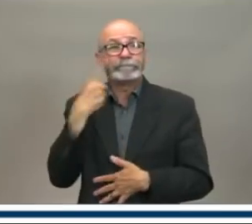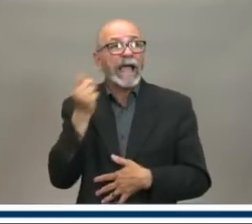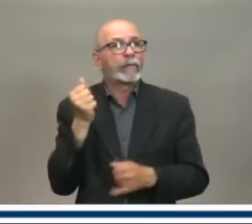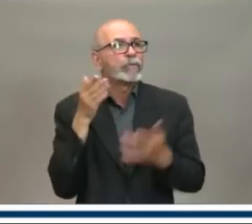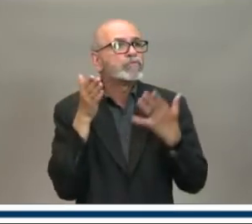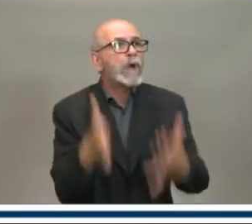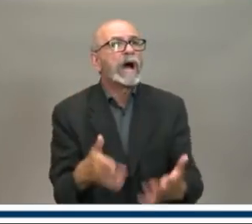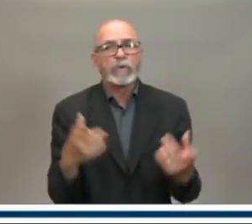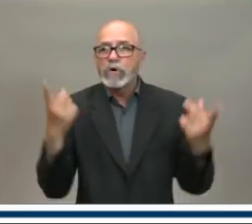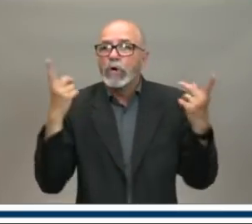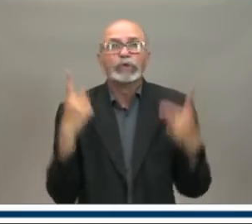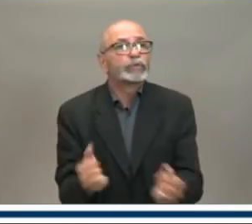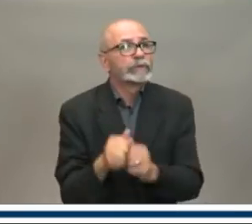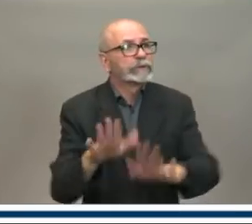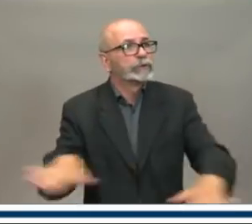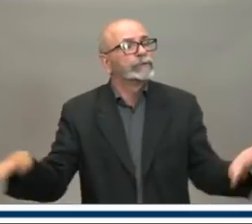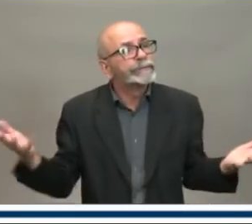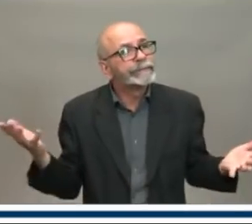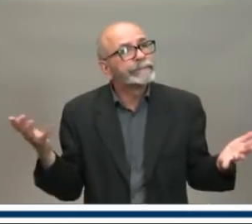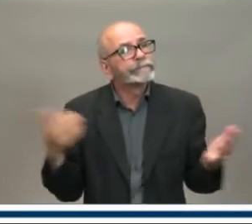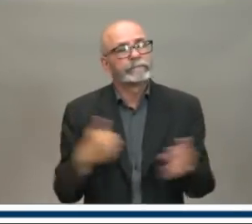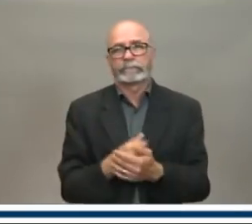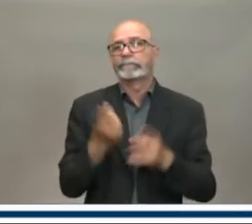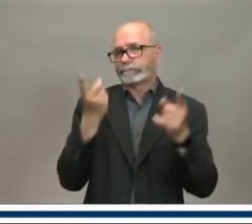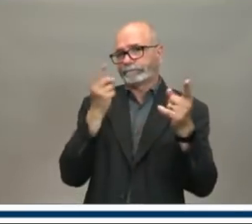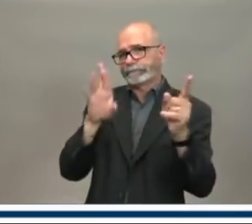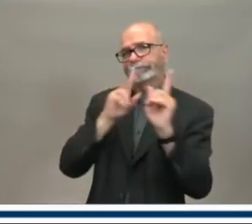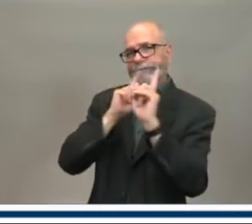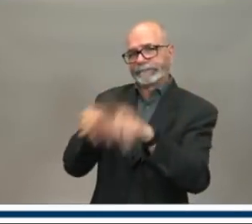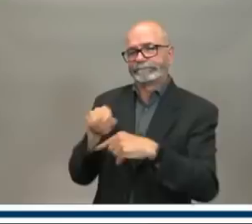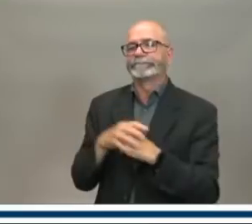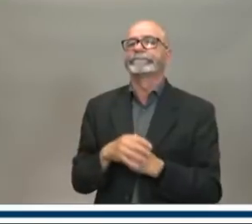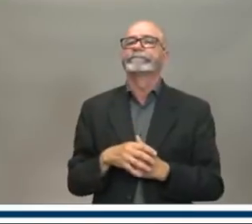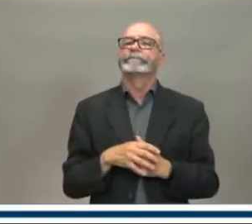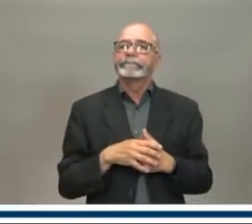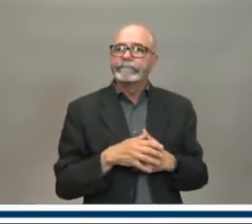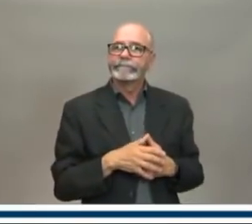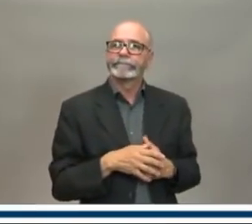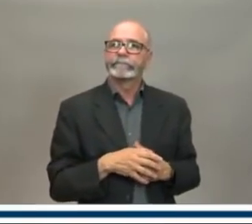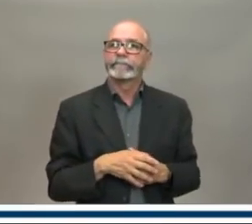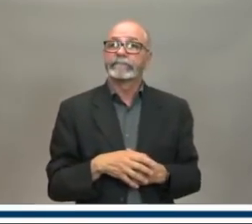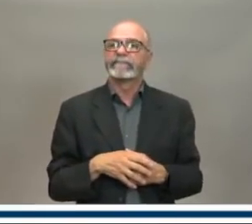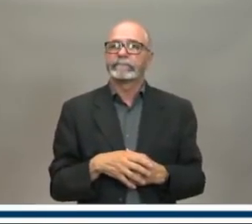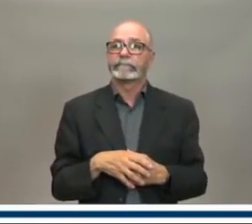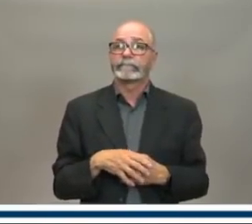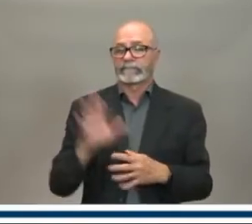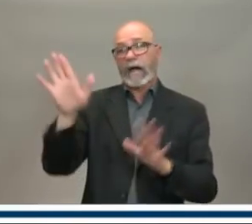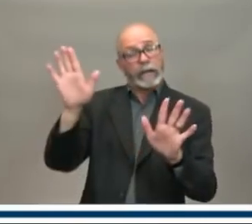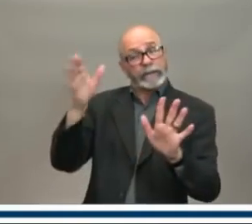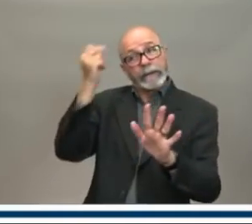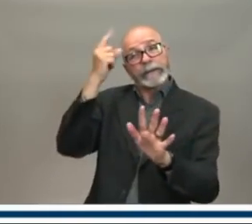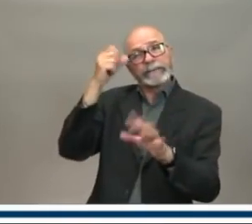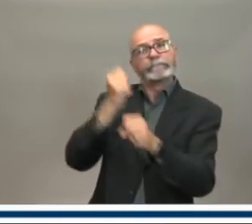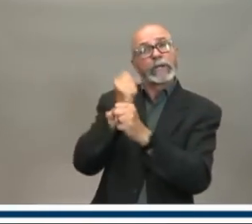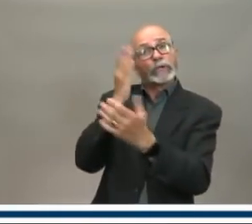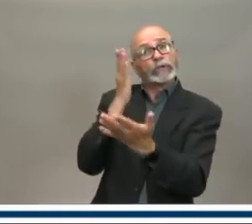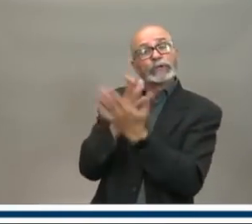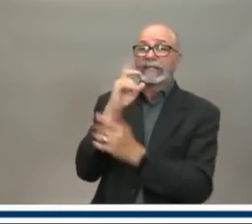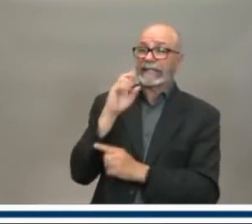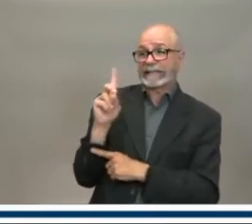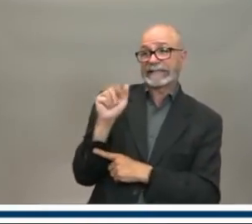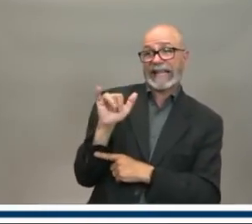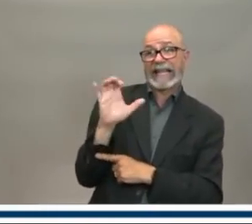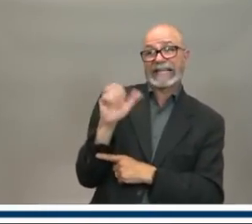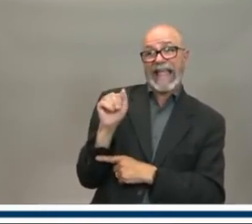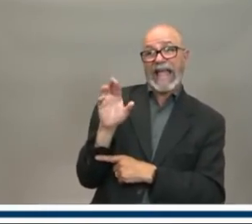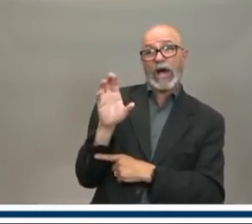So, we're looking at two things. We're certainly looking at how we safely reopen daycare for younger kids. I would